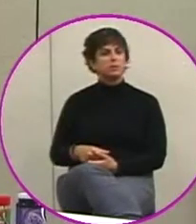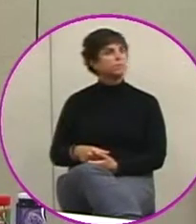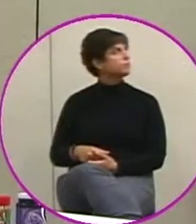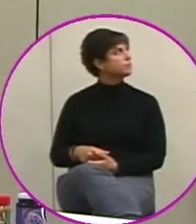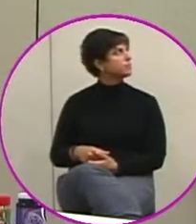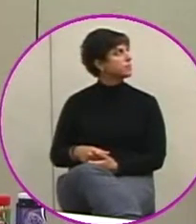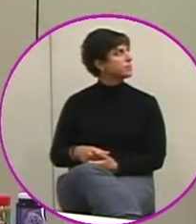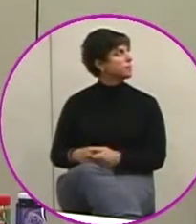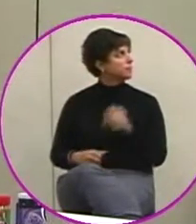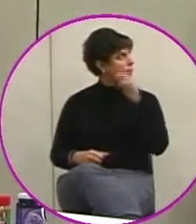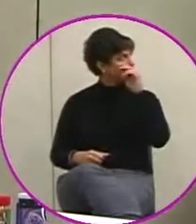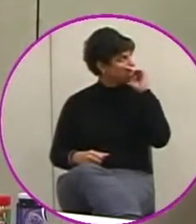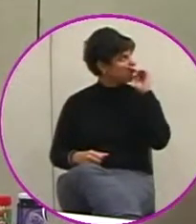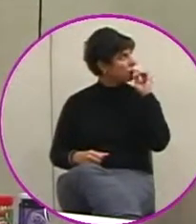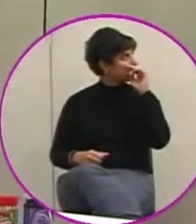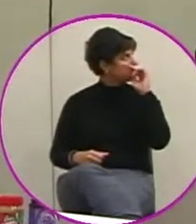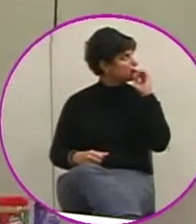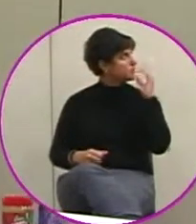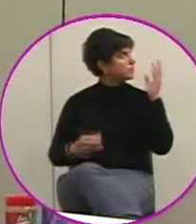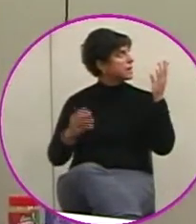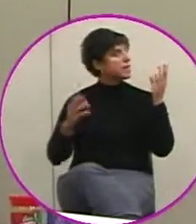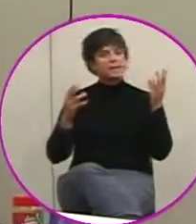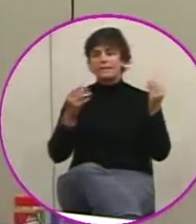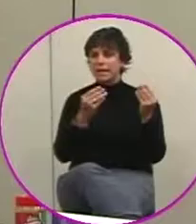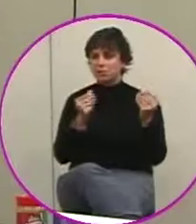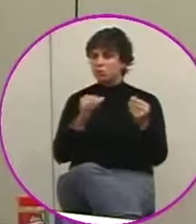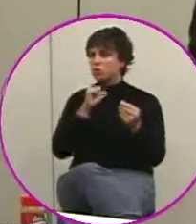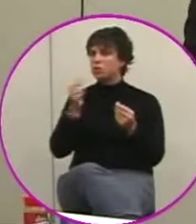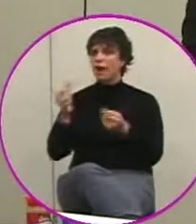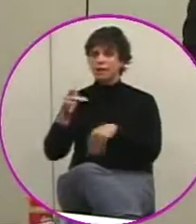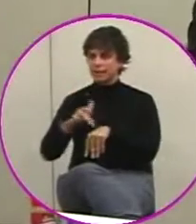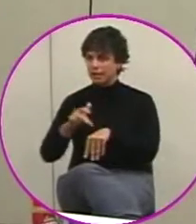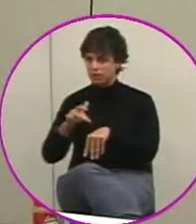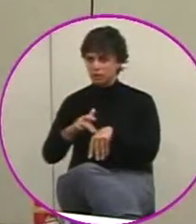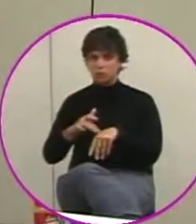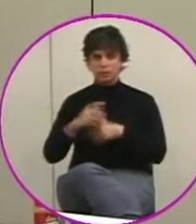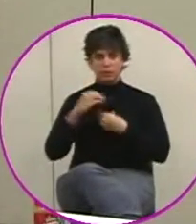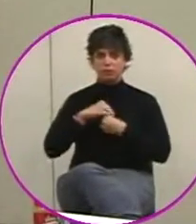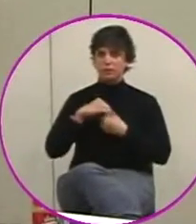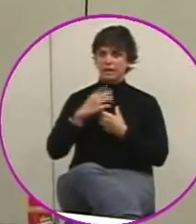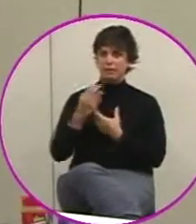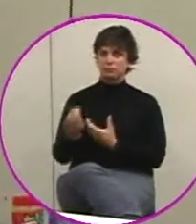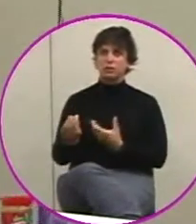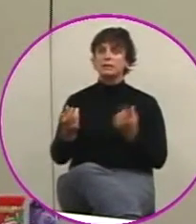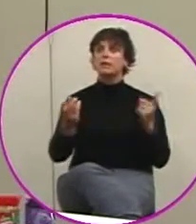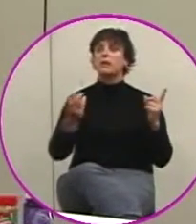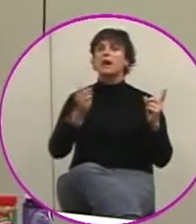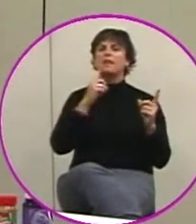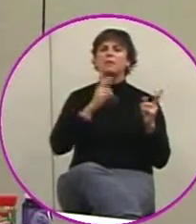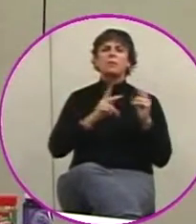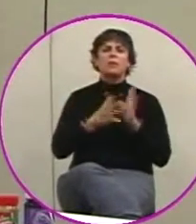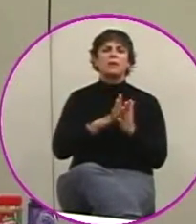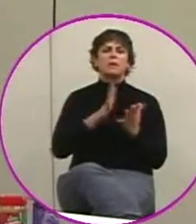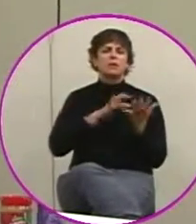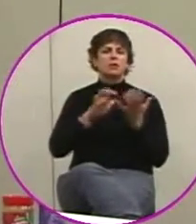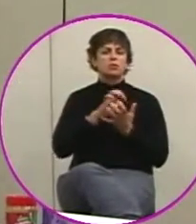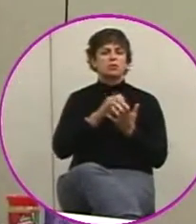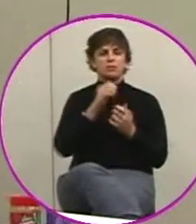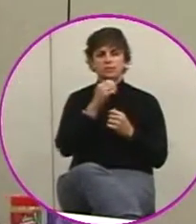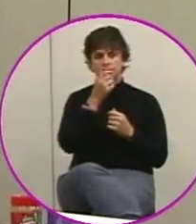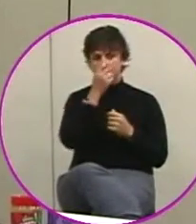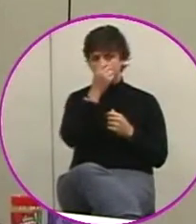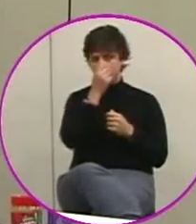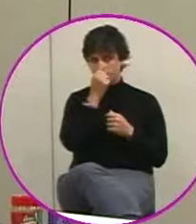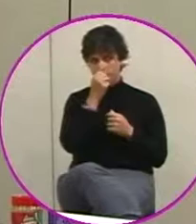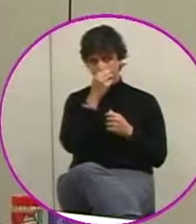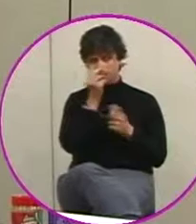Tangible, intangible, extrinsic, intrinsic. I only want to talk about this for just a minute, but I think people get this confused. A lot of